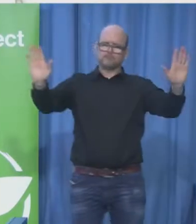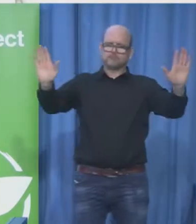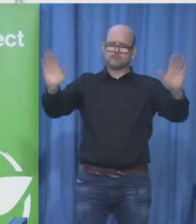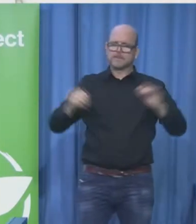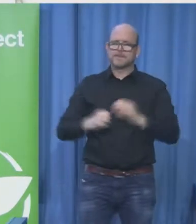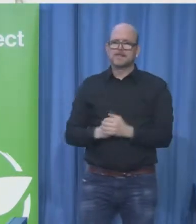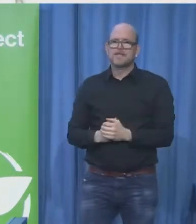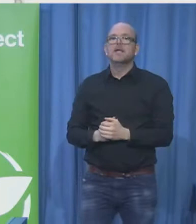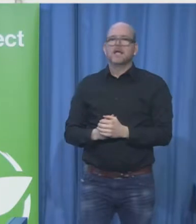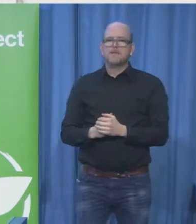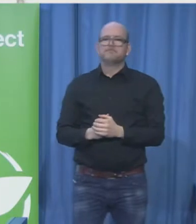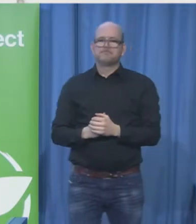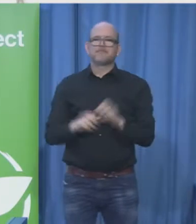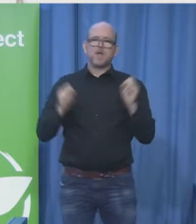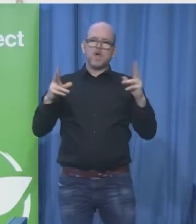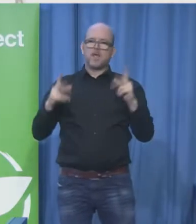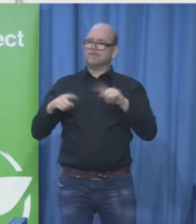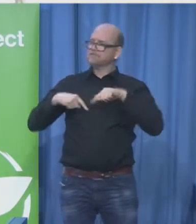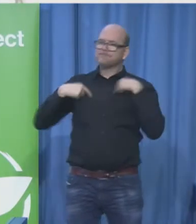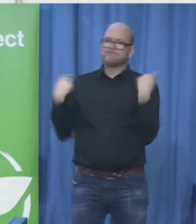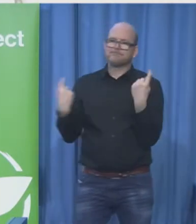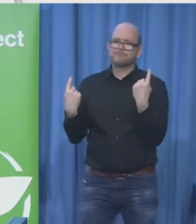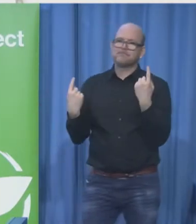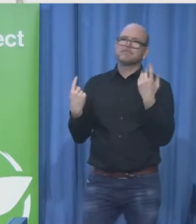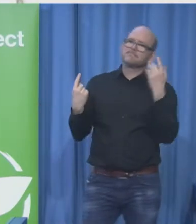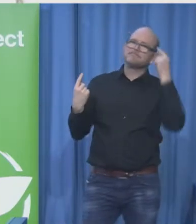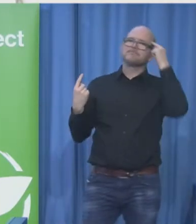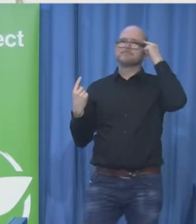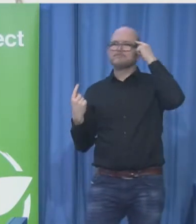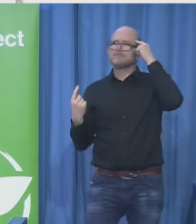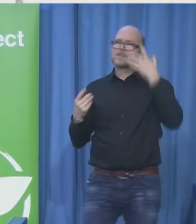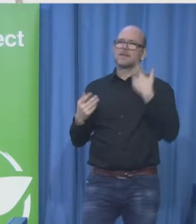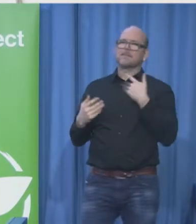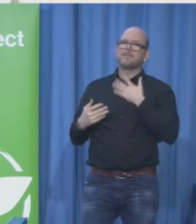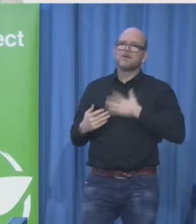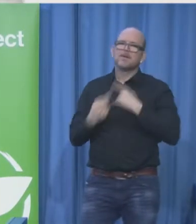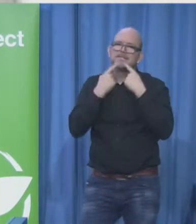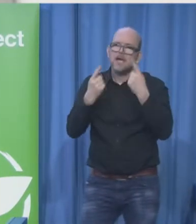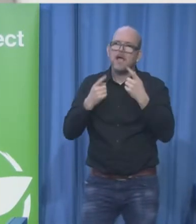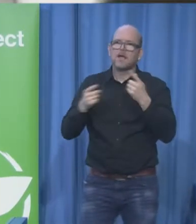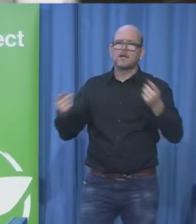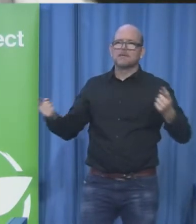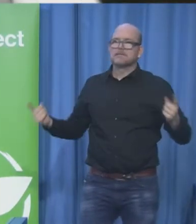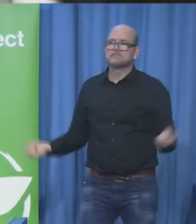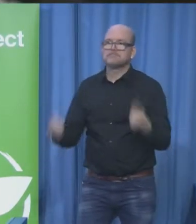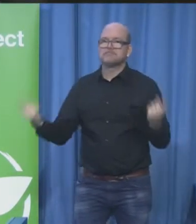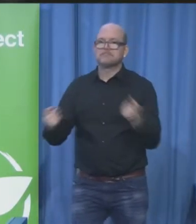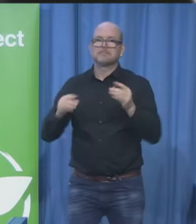our campaign plaque to Martin ESL for a photo. Is it possible?